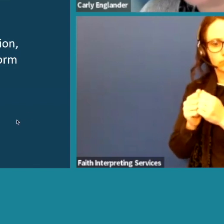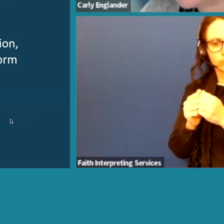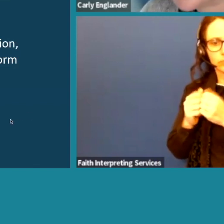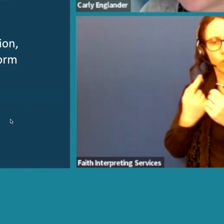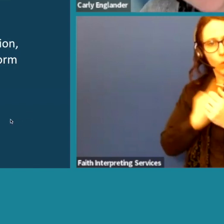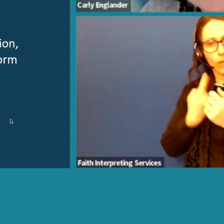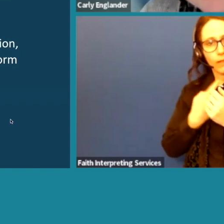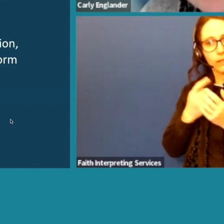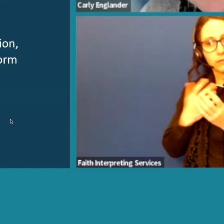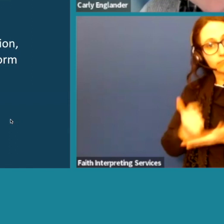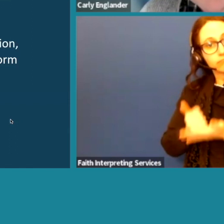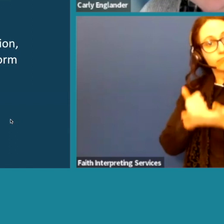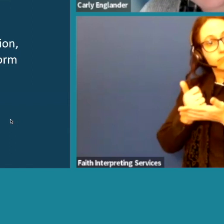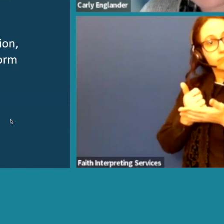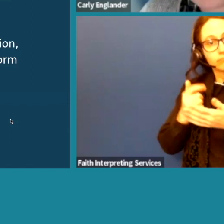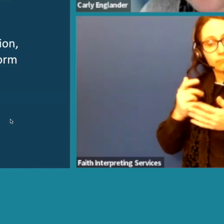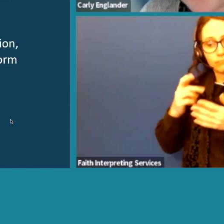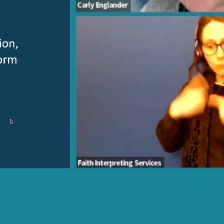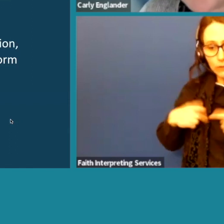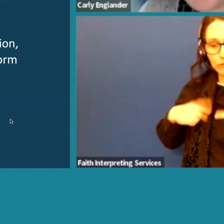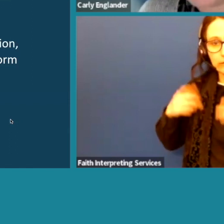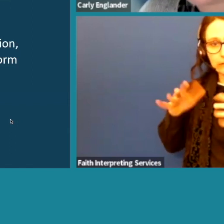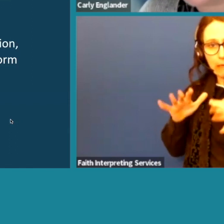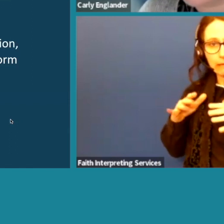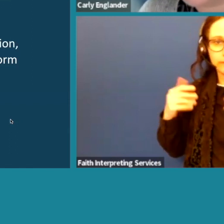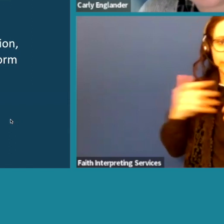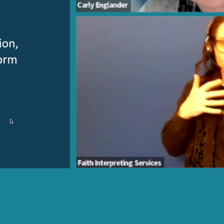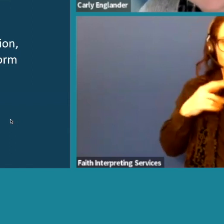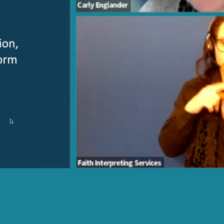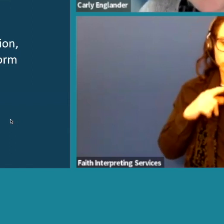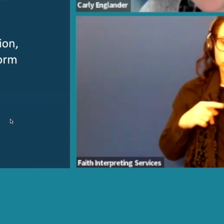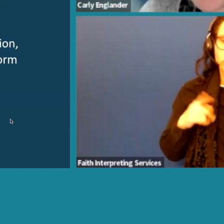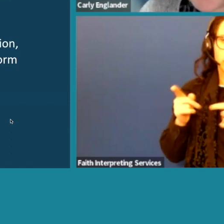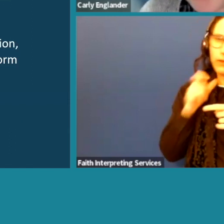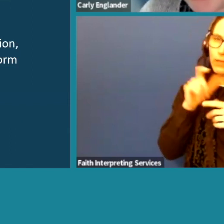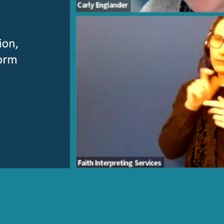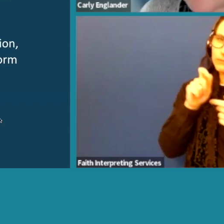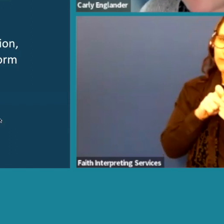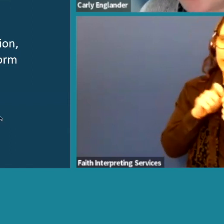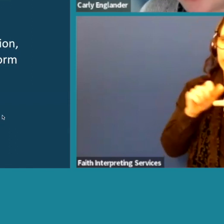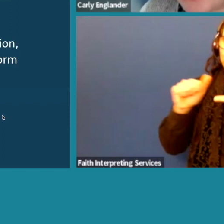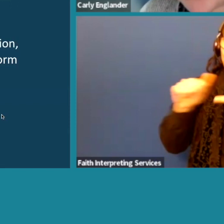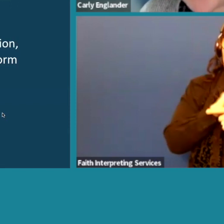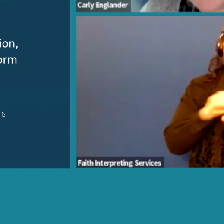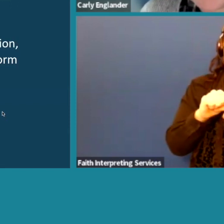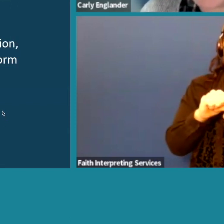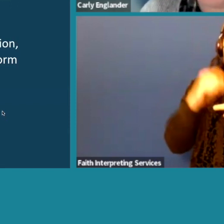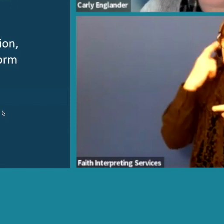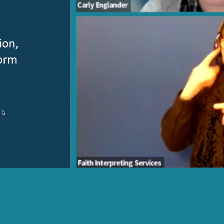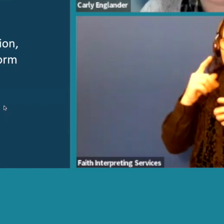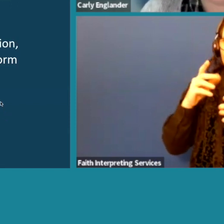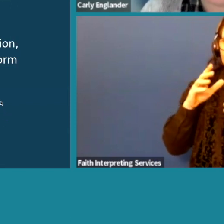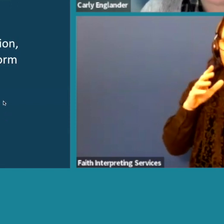sometimes helps with depression, anxiety, and certain phobias, but they are not specifically trained to perform a task to assist